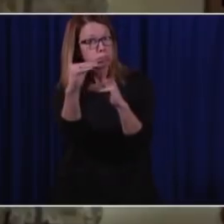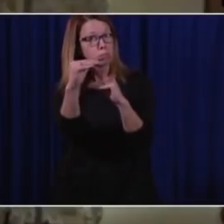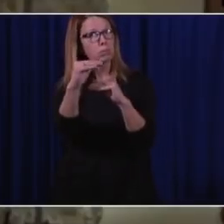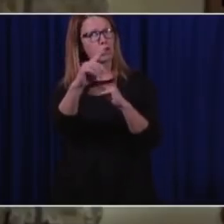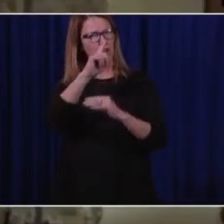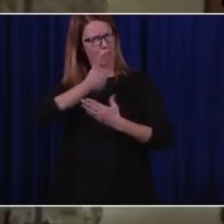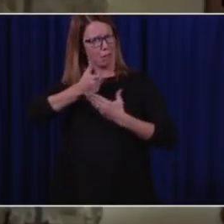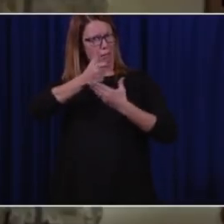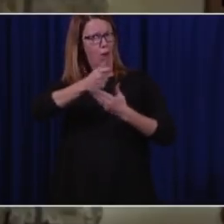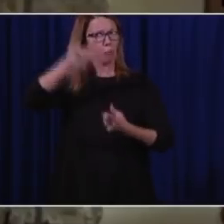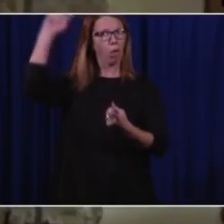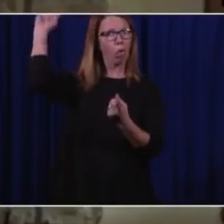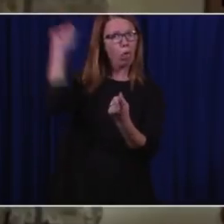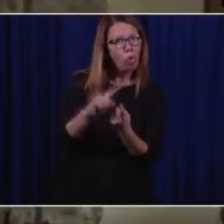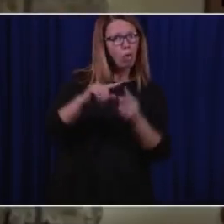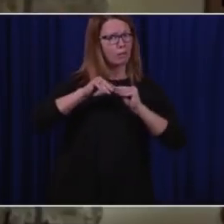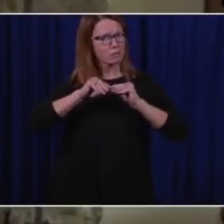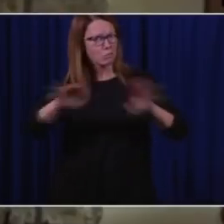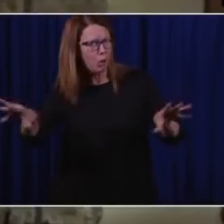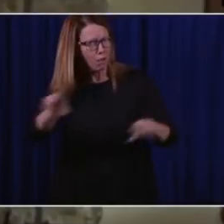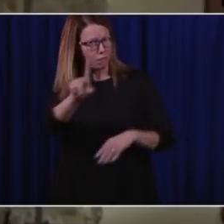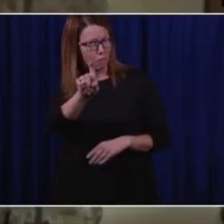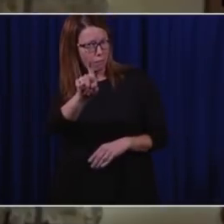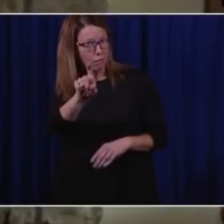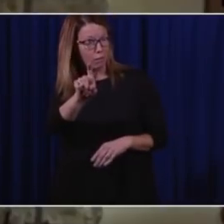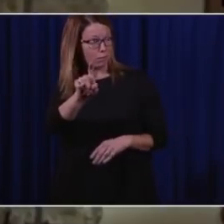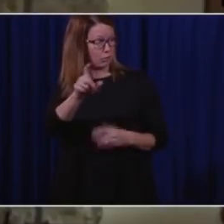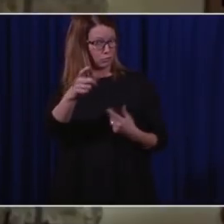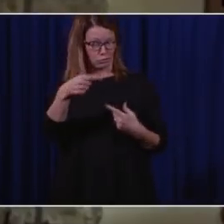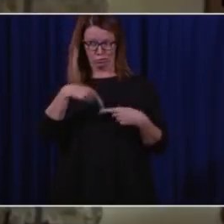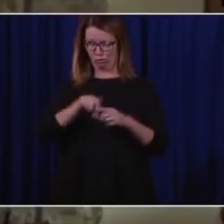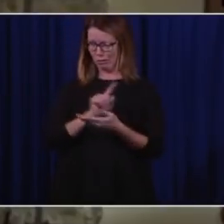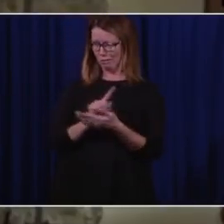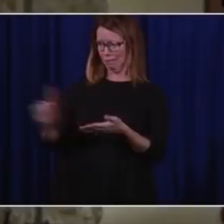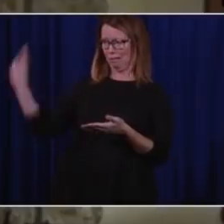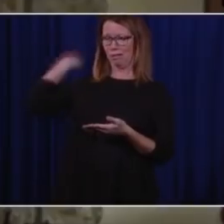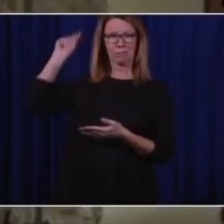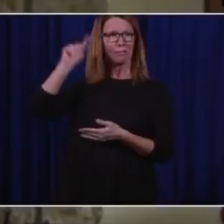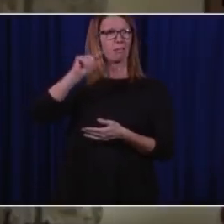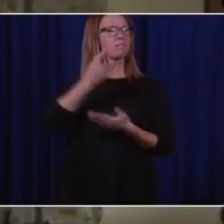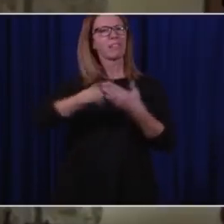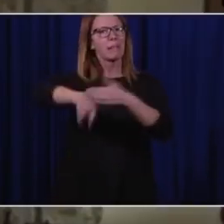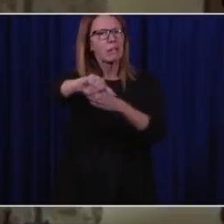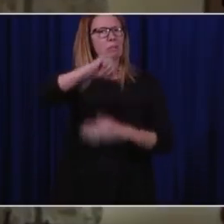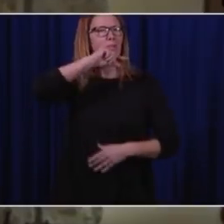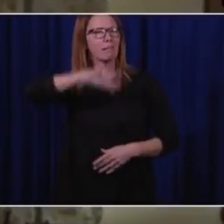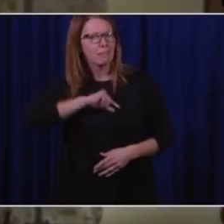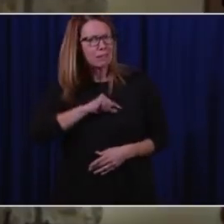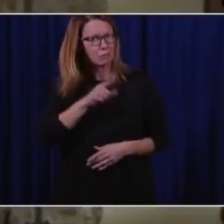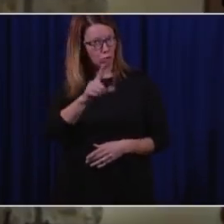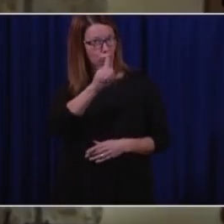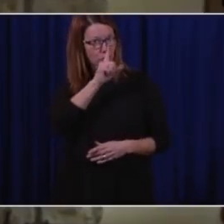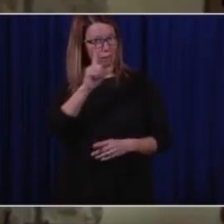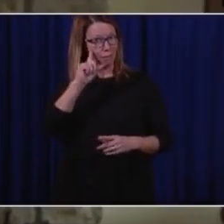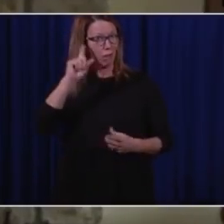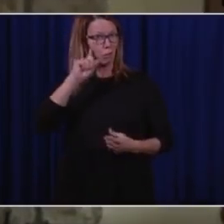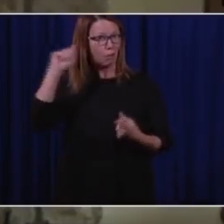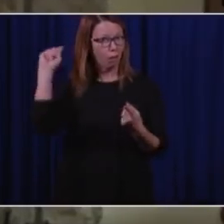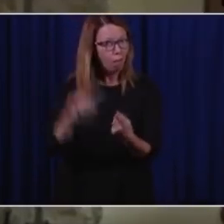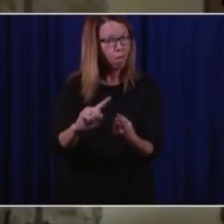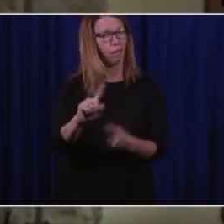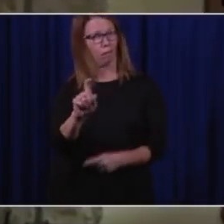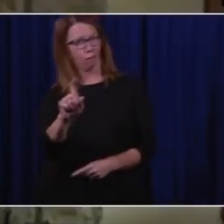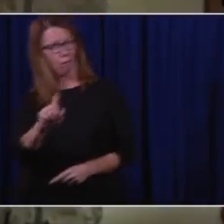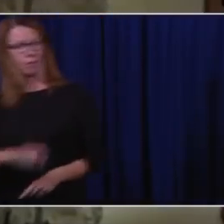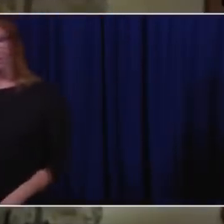helping curb the spread of COVID-19 during next week with Thanksgiving celebrations? Thank you. Ben, I think it's going to